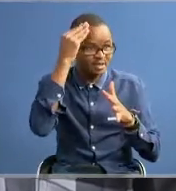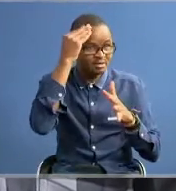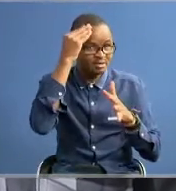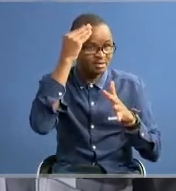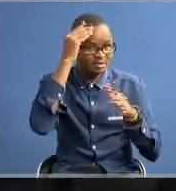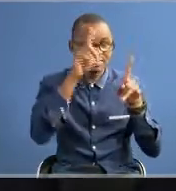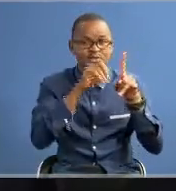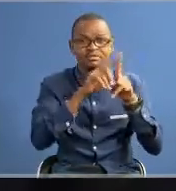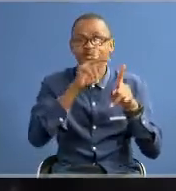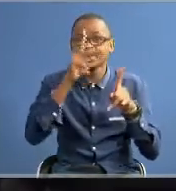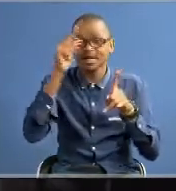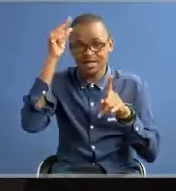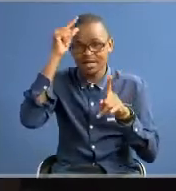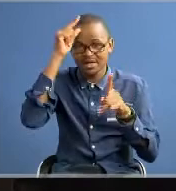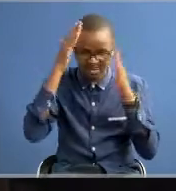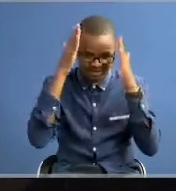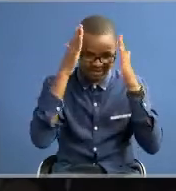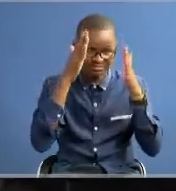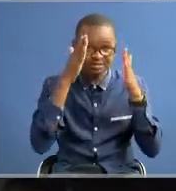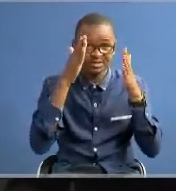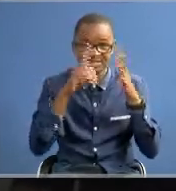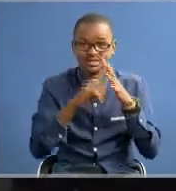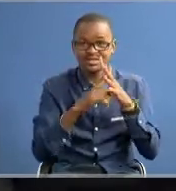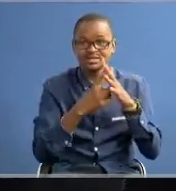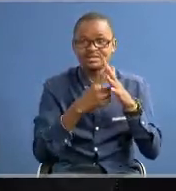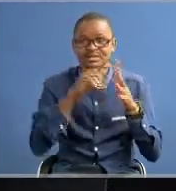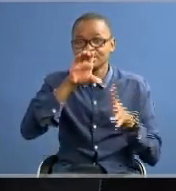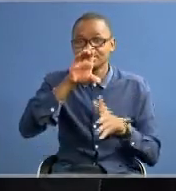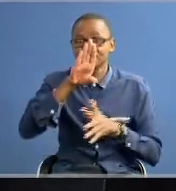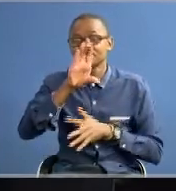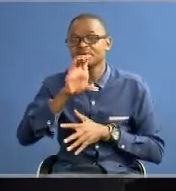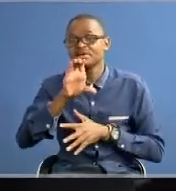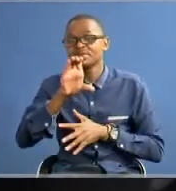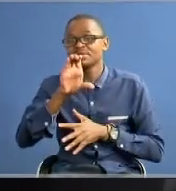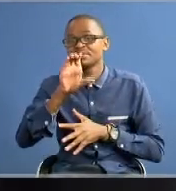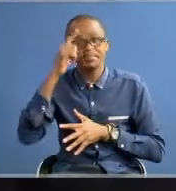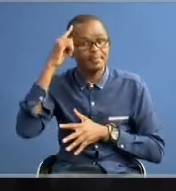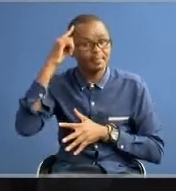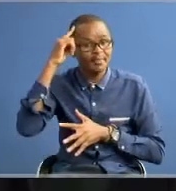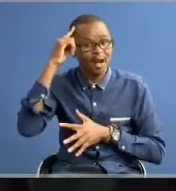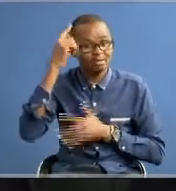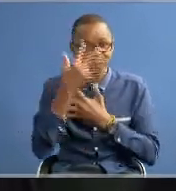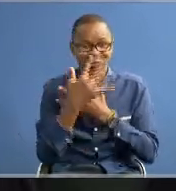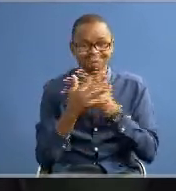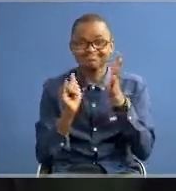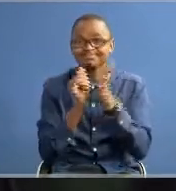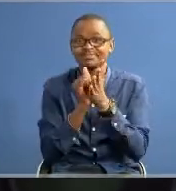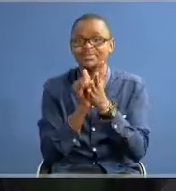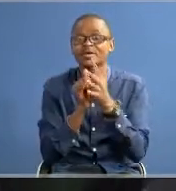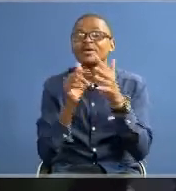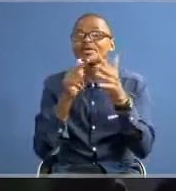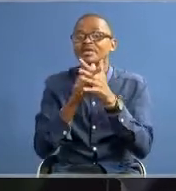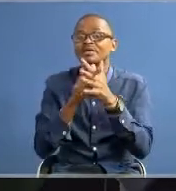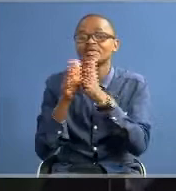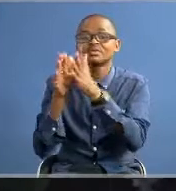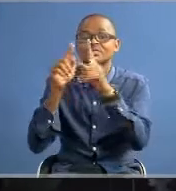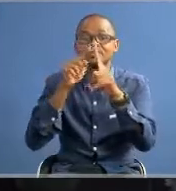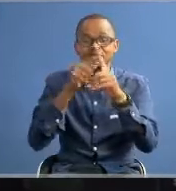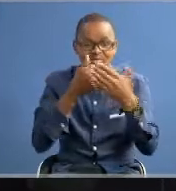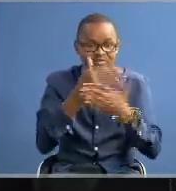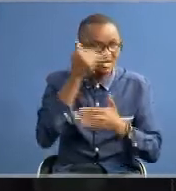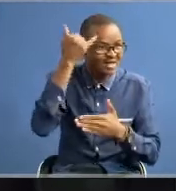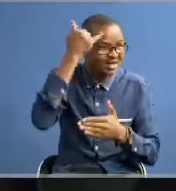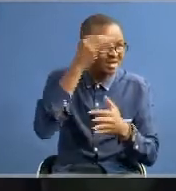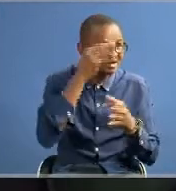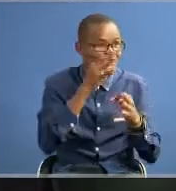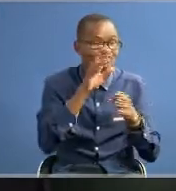sector, and with the Kenyan government keen on rolling out the competency-based curriculum, Black Rhino VR company has jumped on the opportunity to sell the